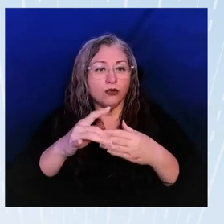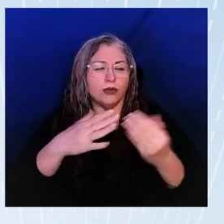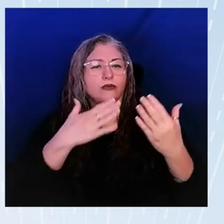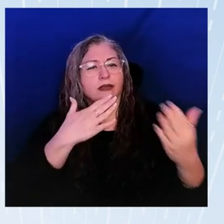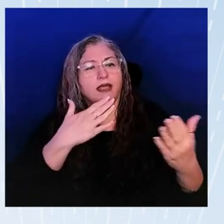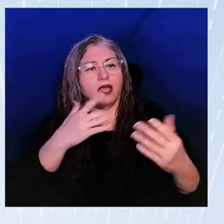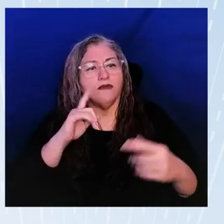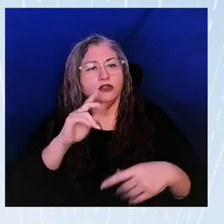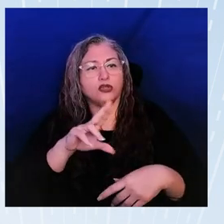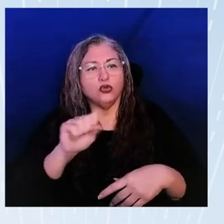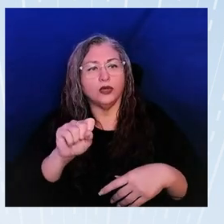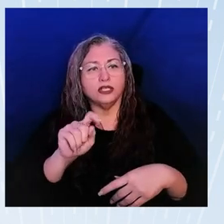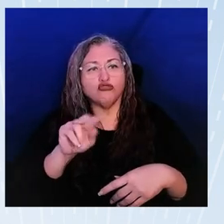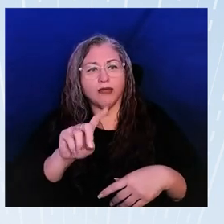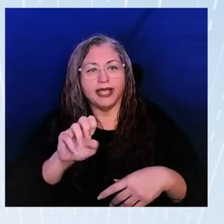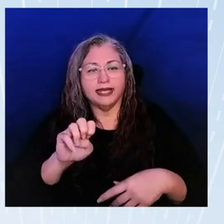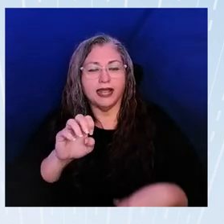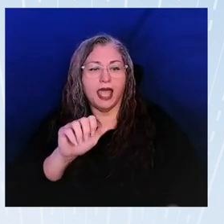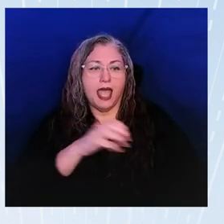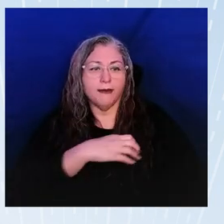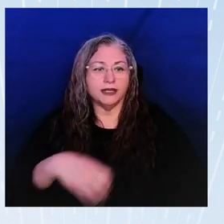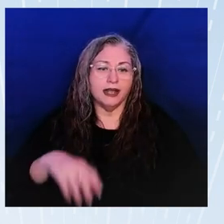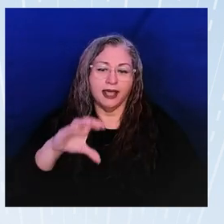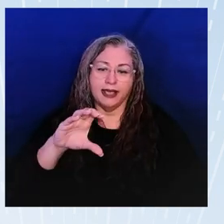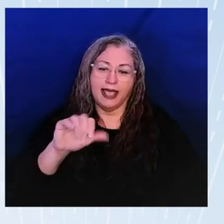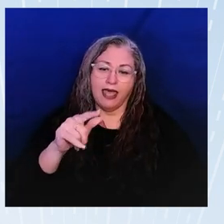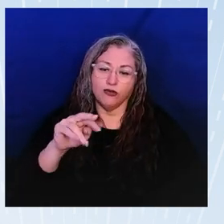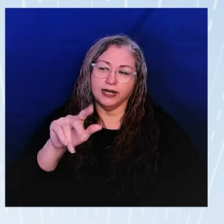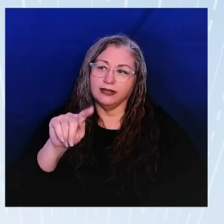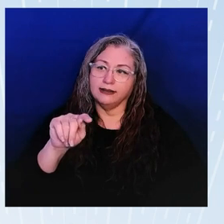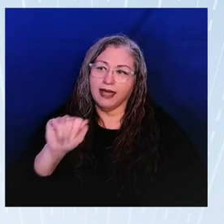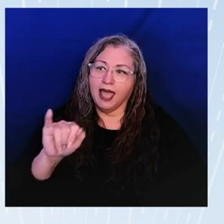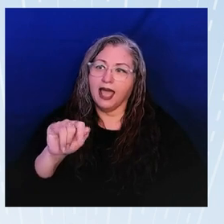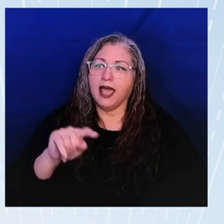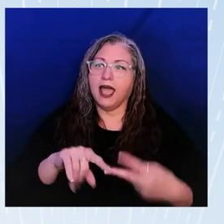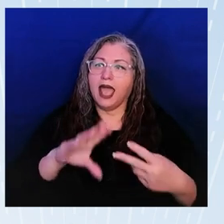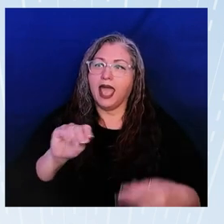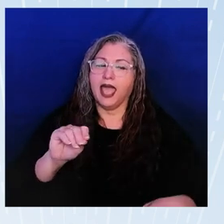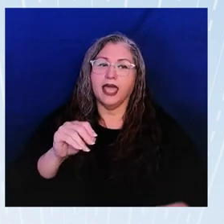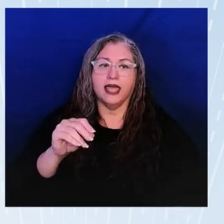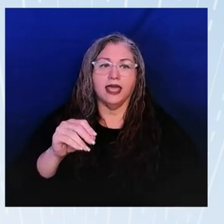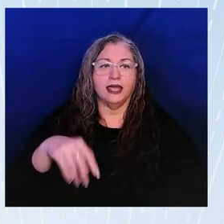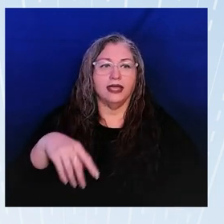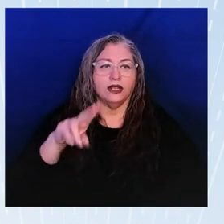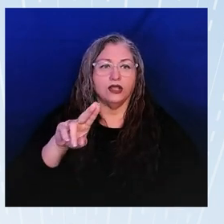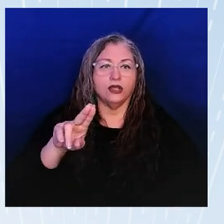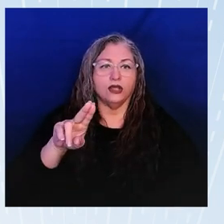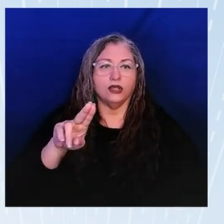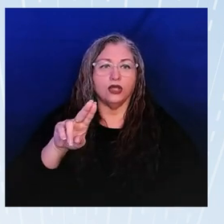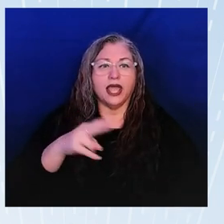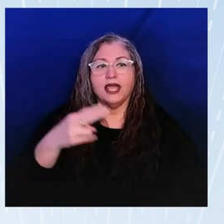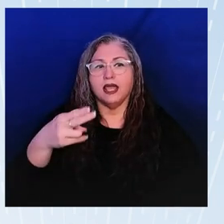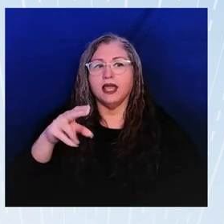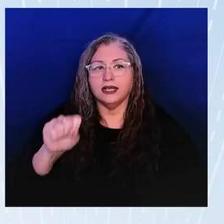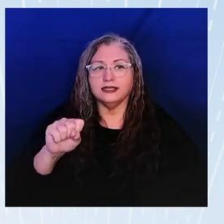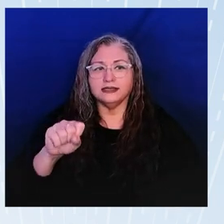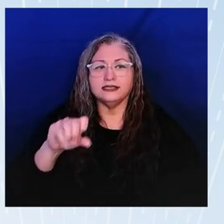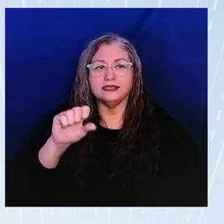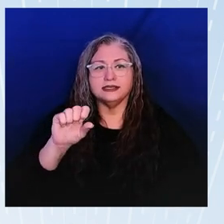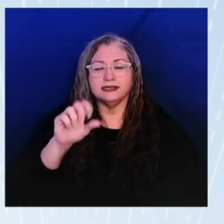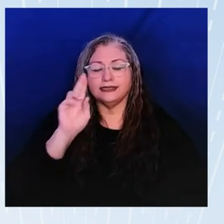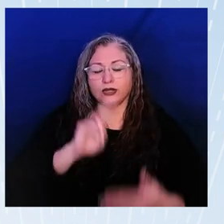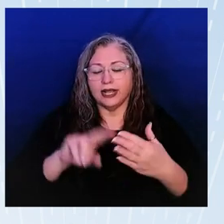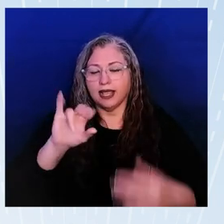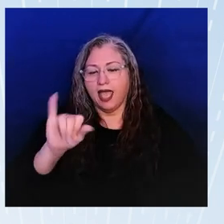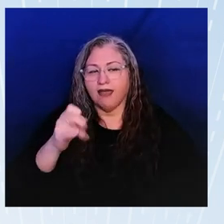Trade Representative Ambassador Catherine Tai, as well as Health and Human Services Secretary Javier Becerra. And our commissioner, our chief